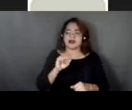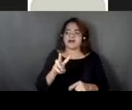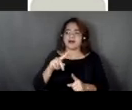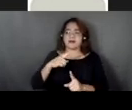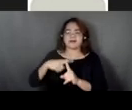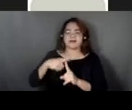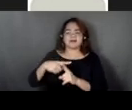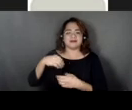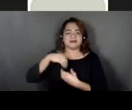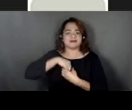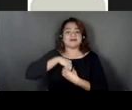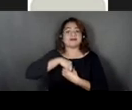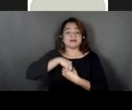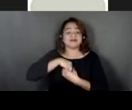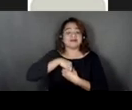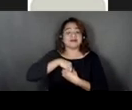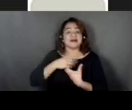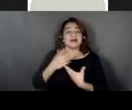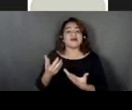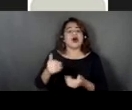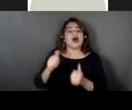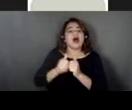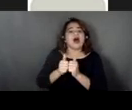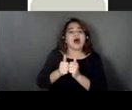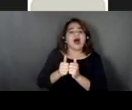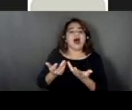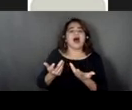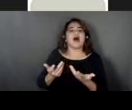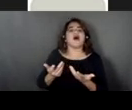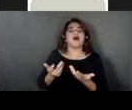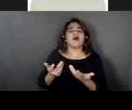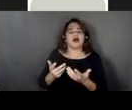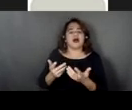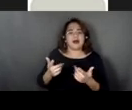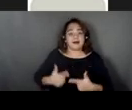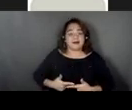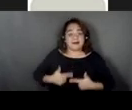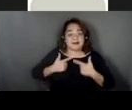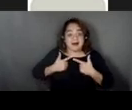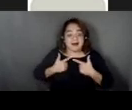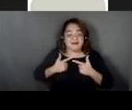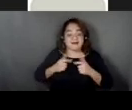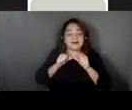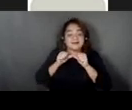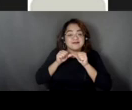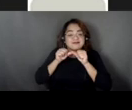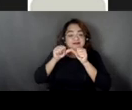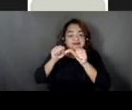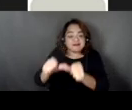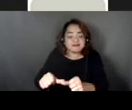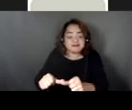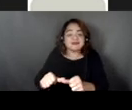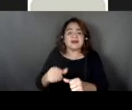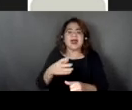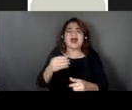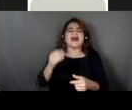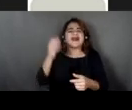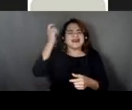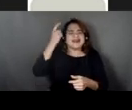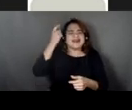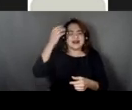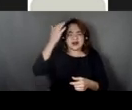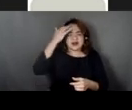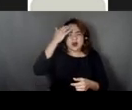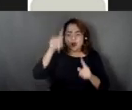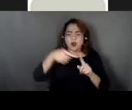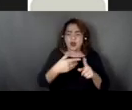folks to get their HIV treated to extend life. And now it's really more of a chronic disease management model. The other